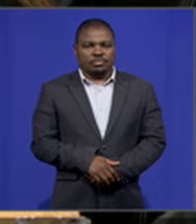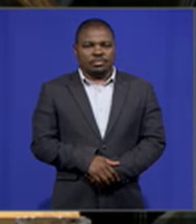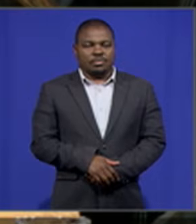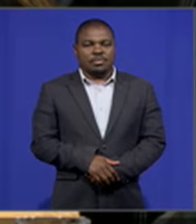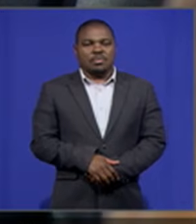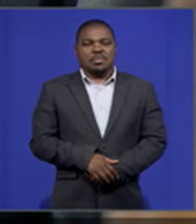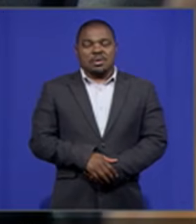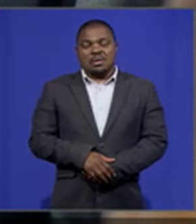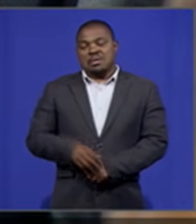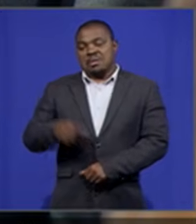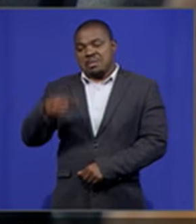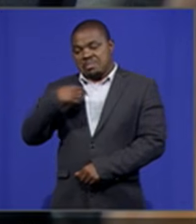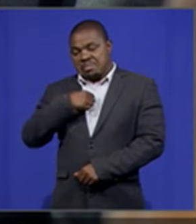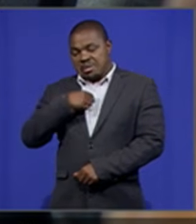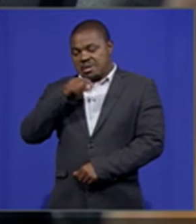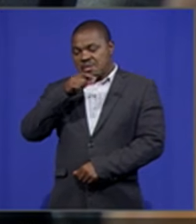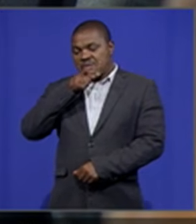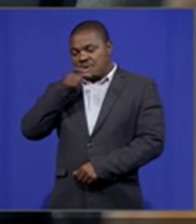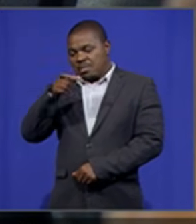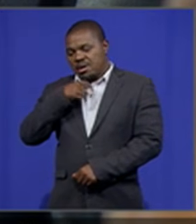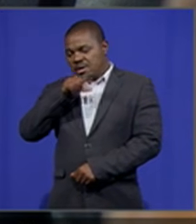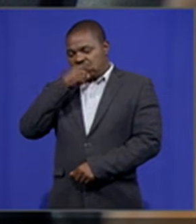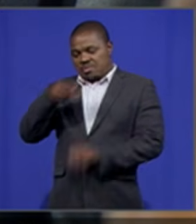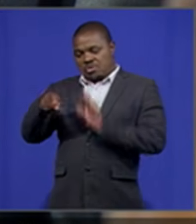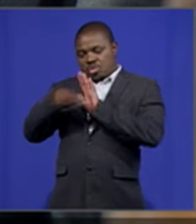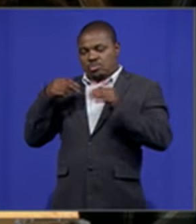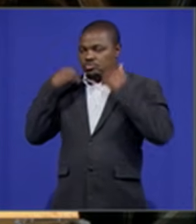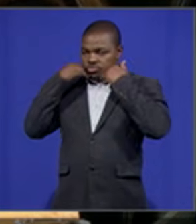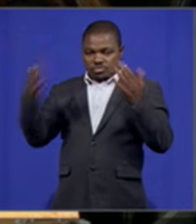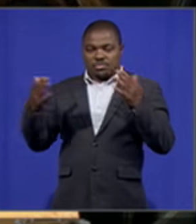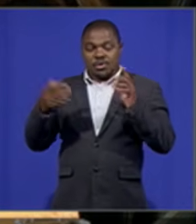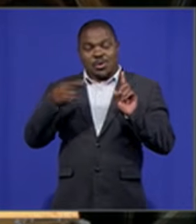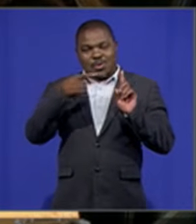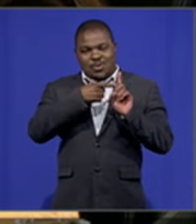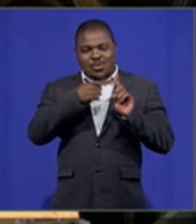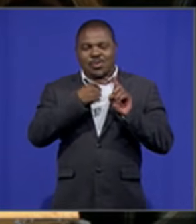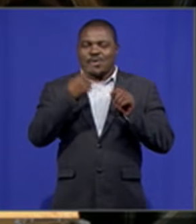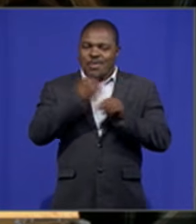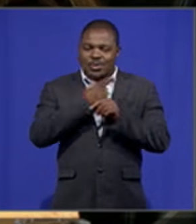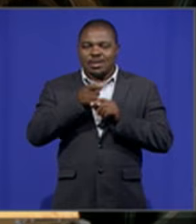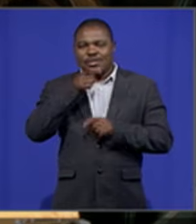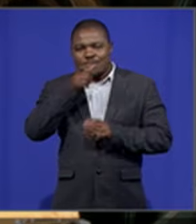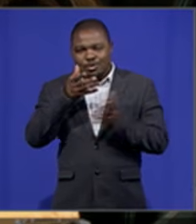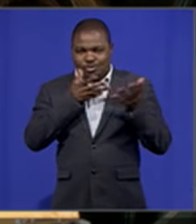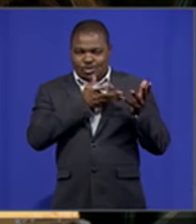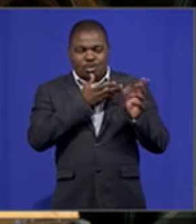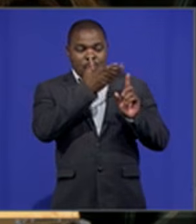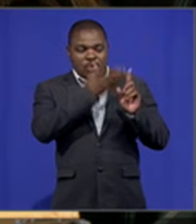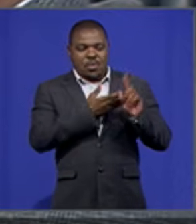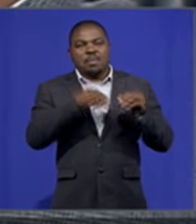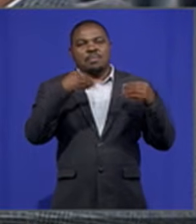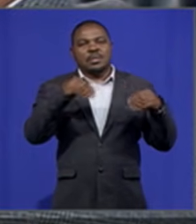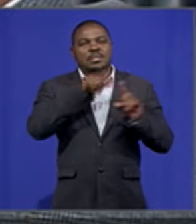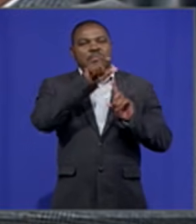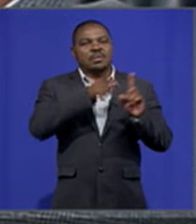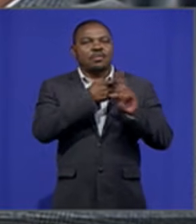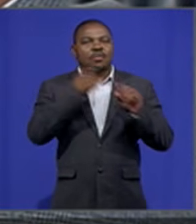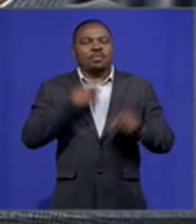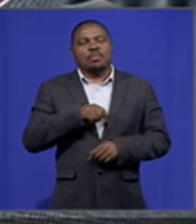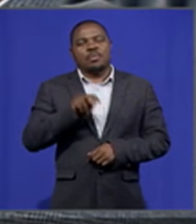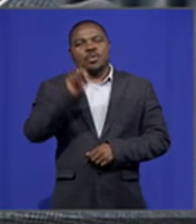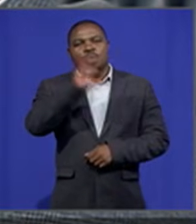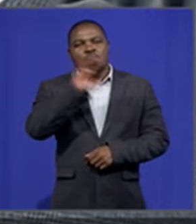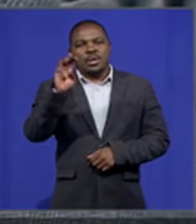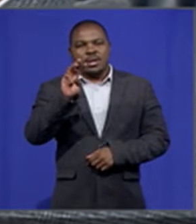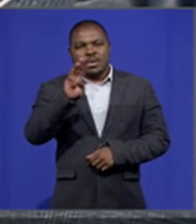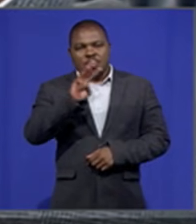Ga ke rate go itatetša ka molato. A ke mantšu ao a boletšego kgafetša ke rakgwebo wa ka Northwest Brian Mokgotsi e le tsela